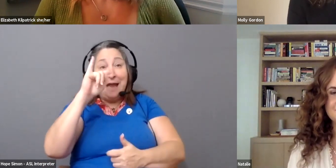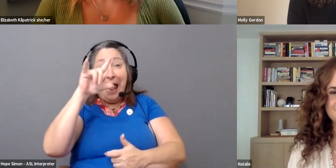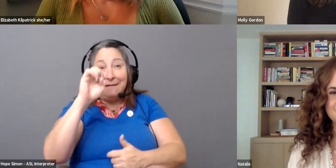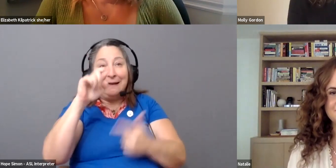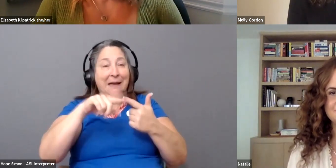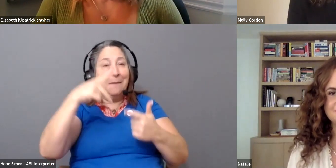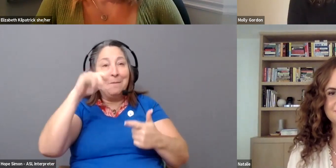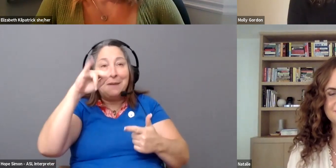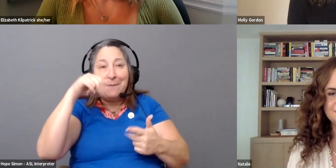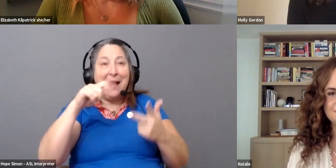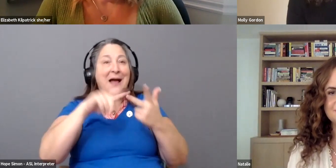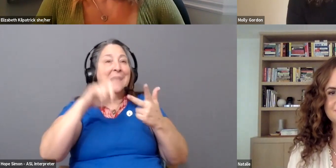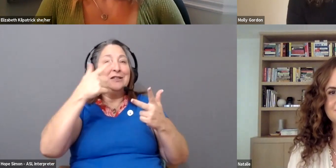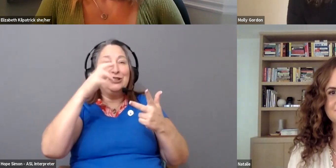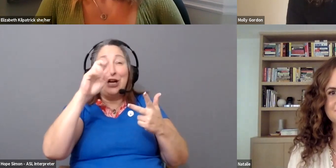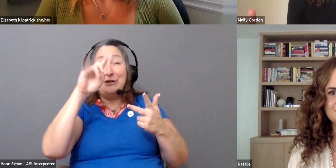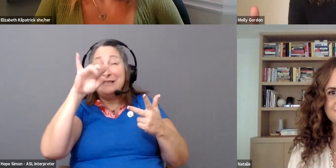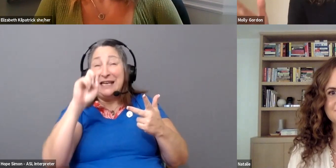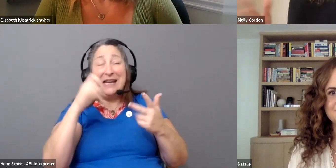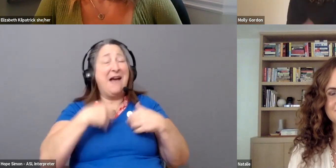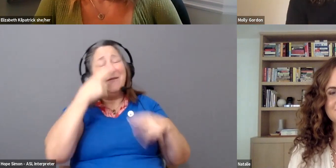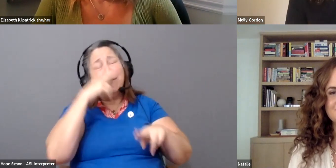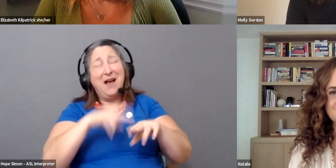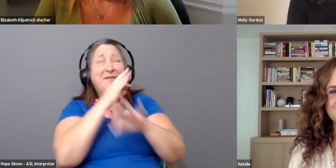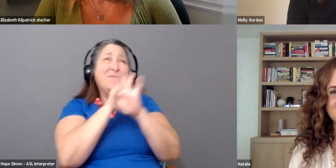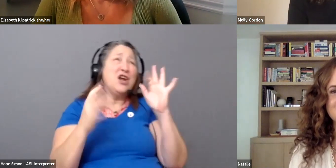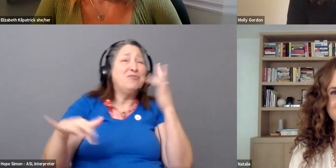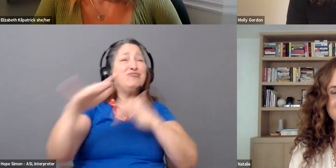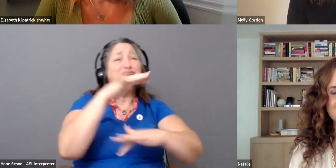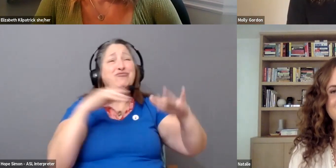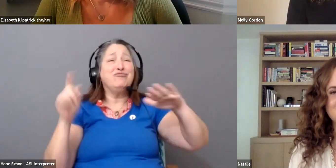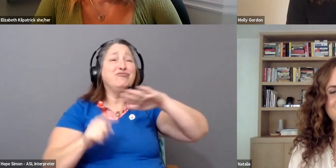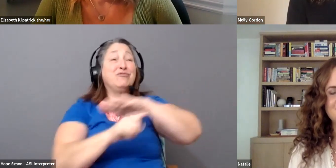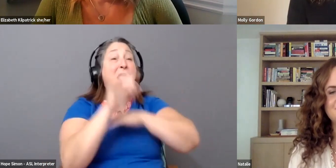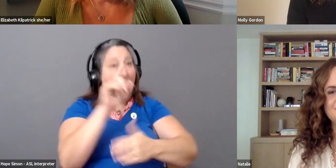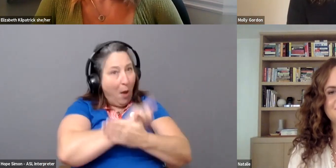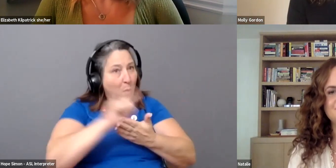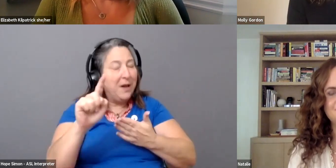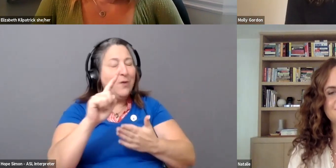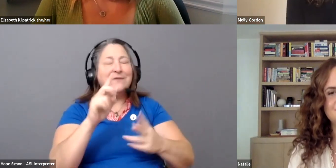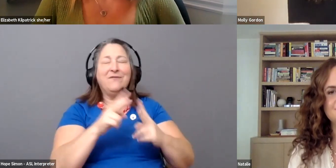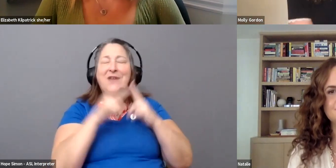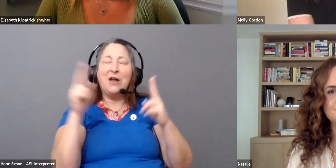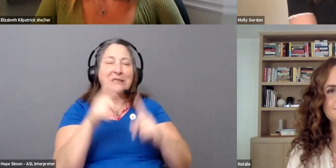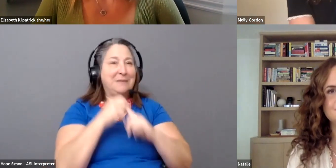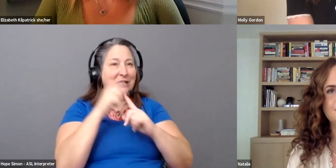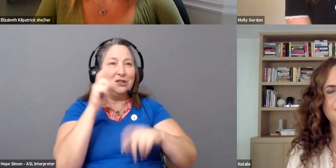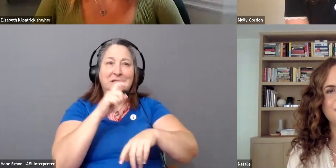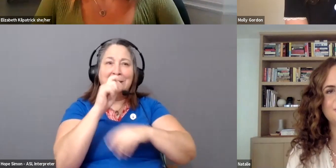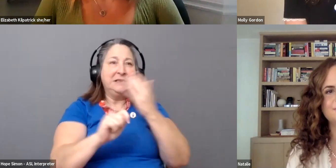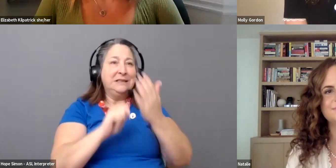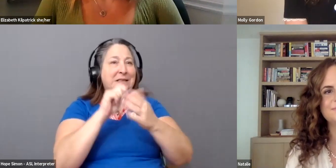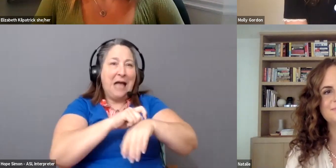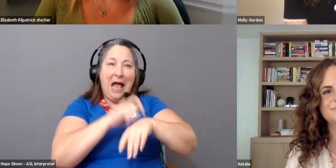Geraldine and have fun and be free. And that week will always be like a very special time in all of our lives. Yeah. I